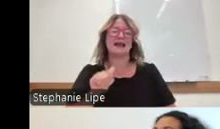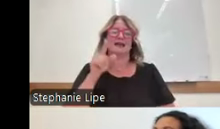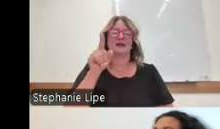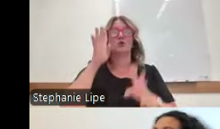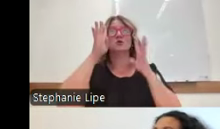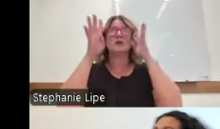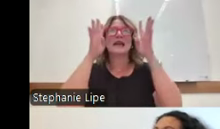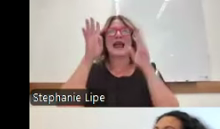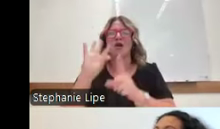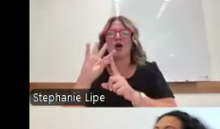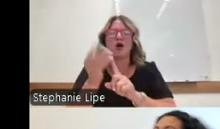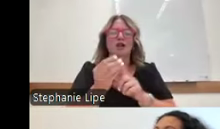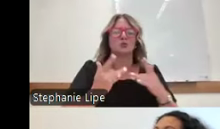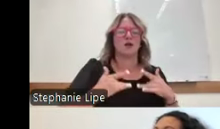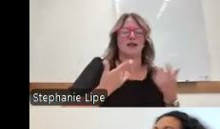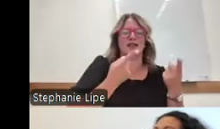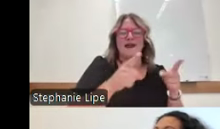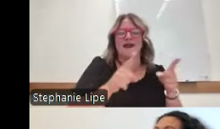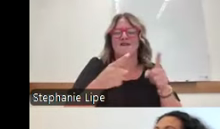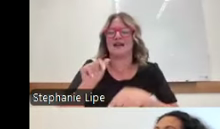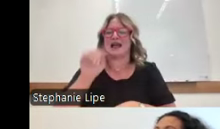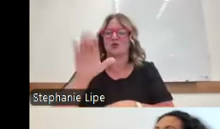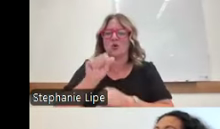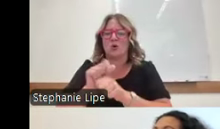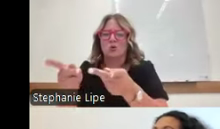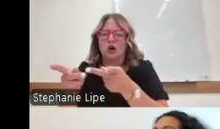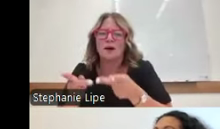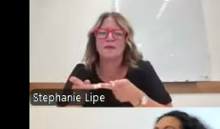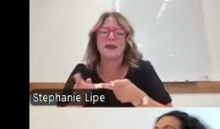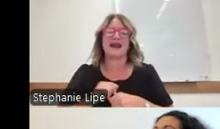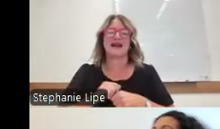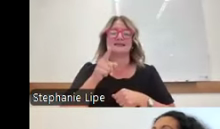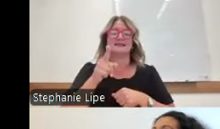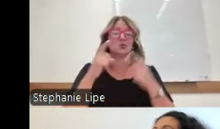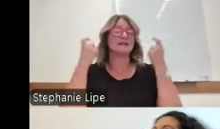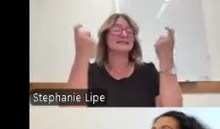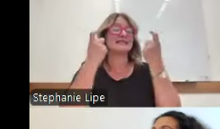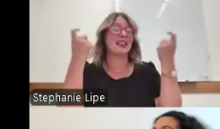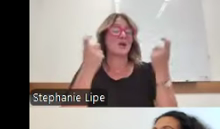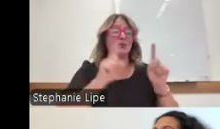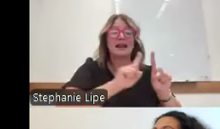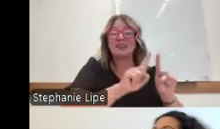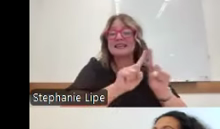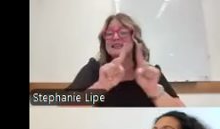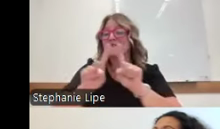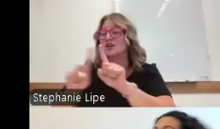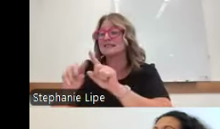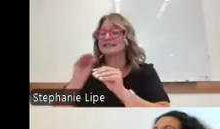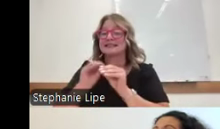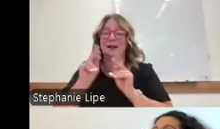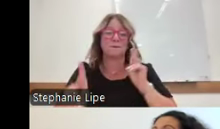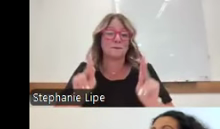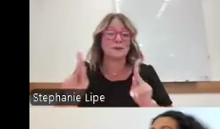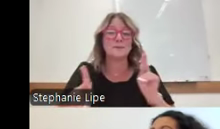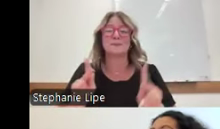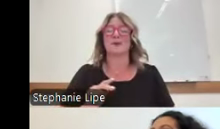diverse training. You can then have creative culture and working closely with the workplace to then